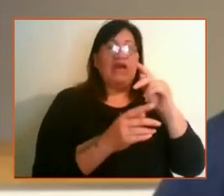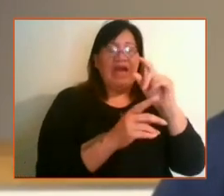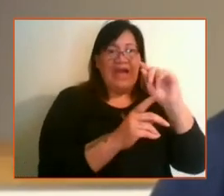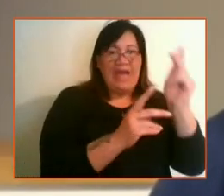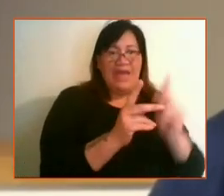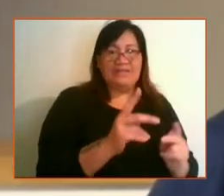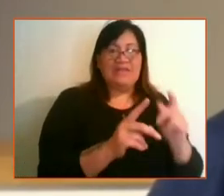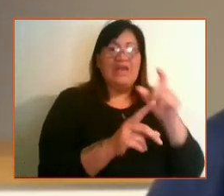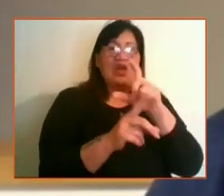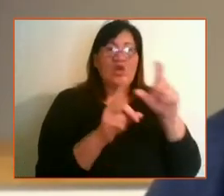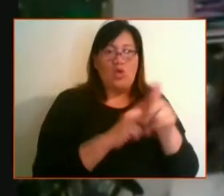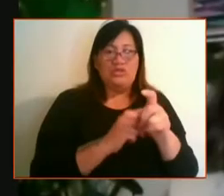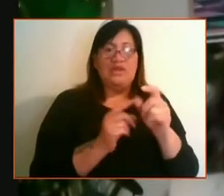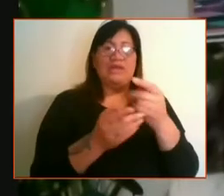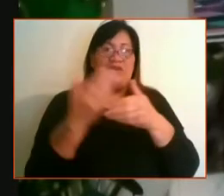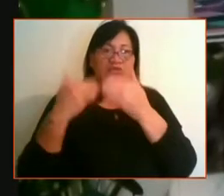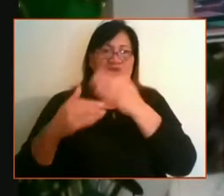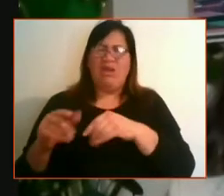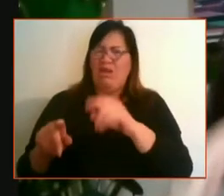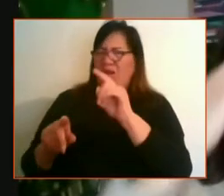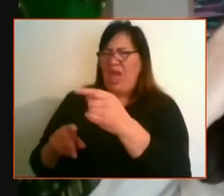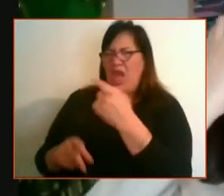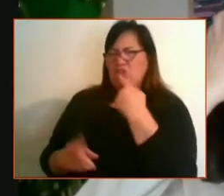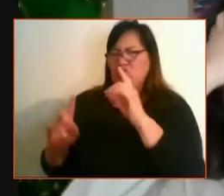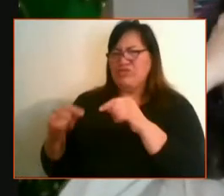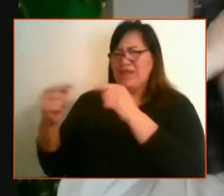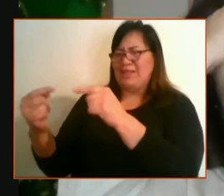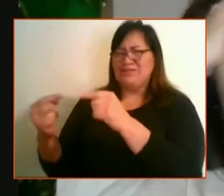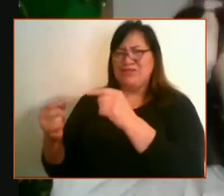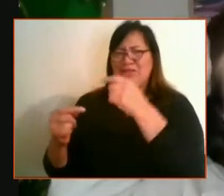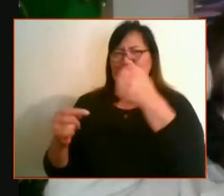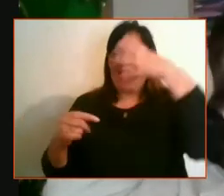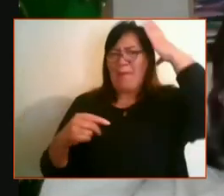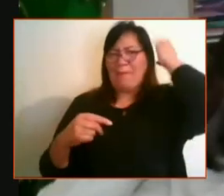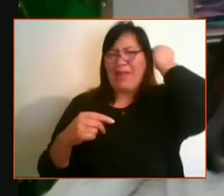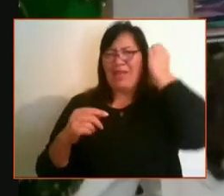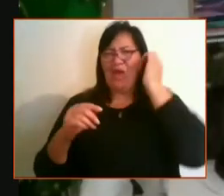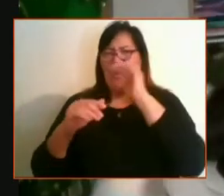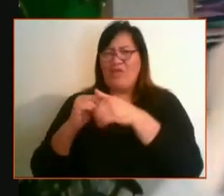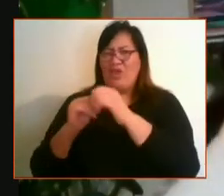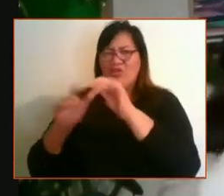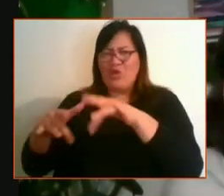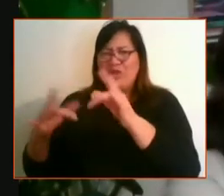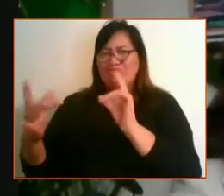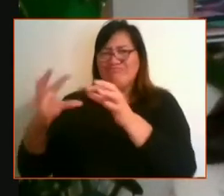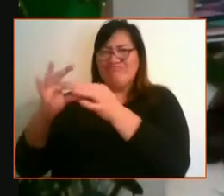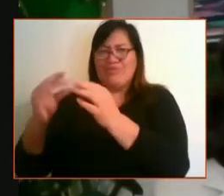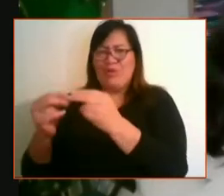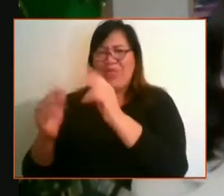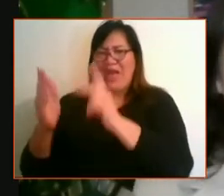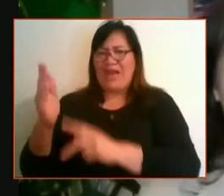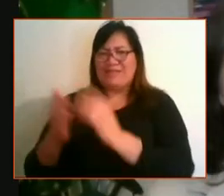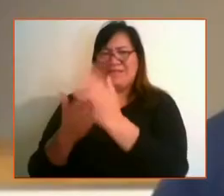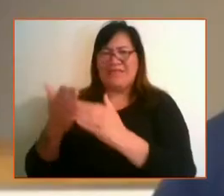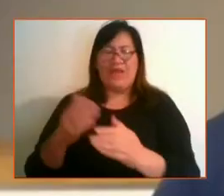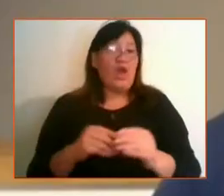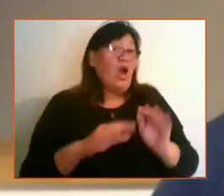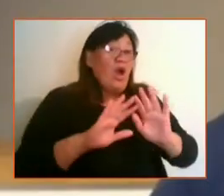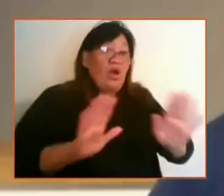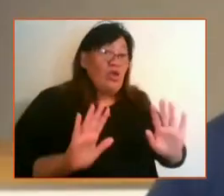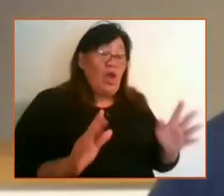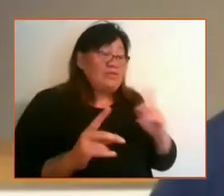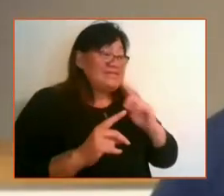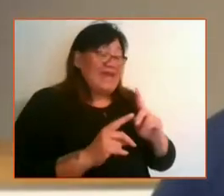questioning Carmel saying that she engaged with the sector? No, I'm not. I'm just saying that that there wasn't any information given